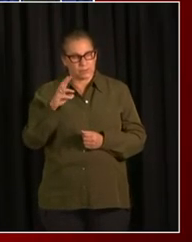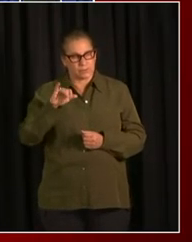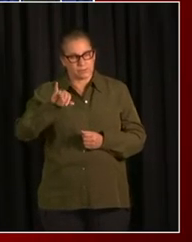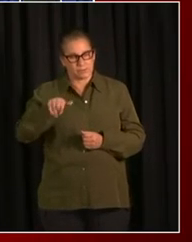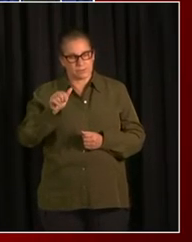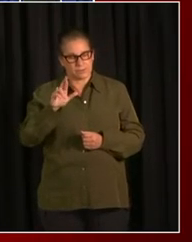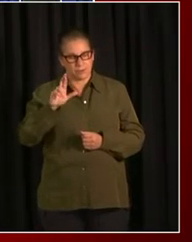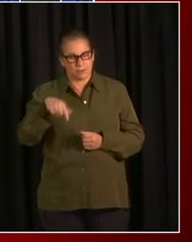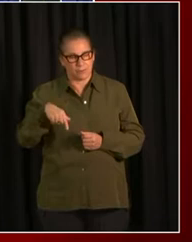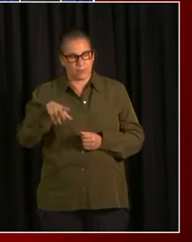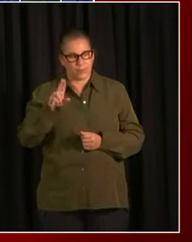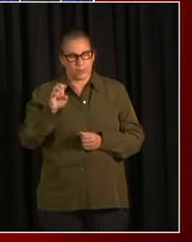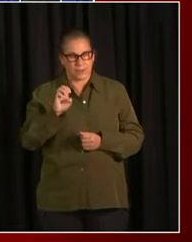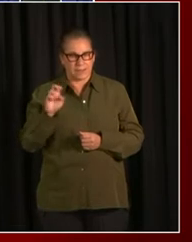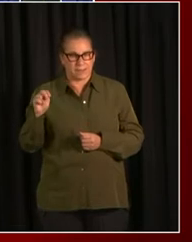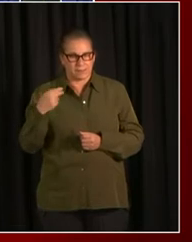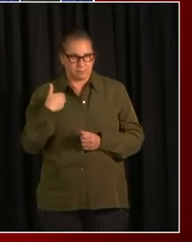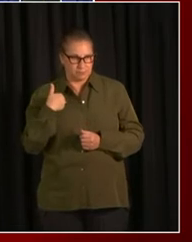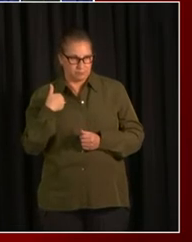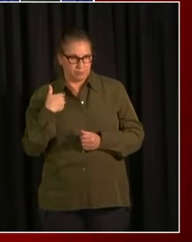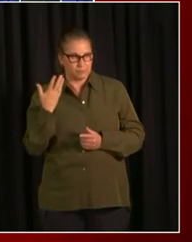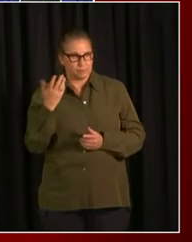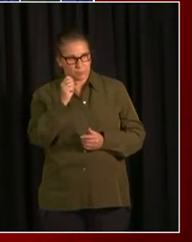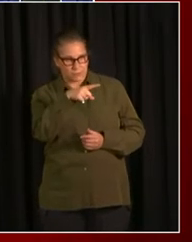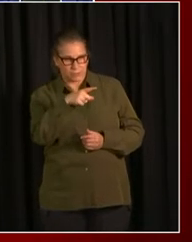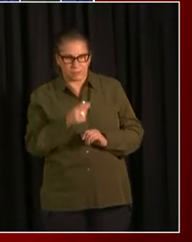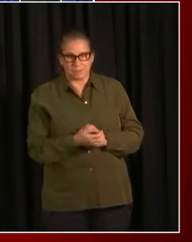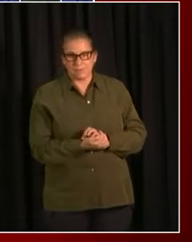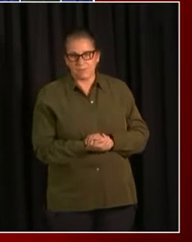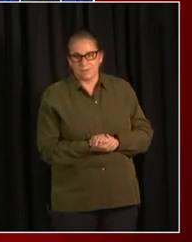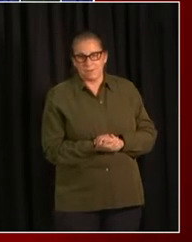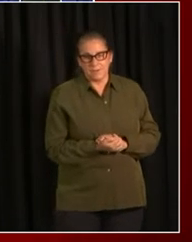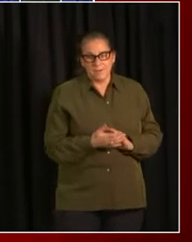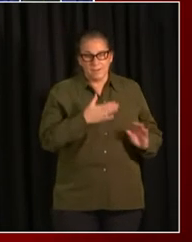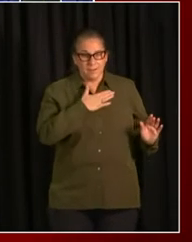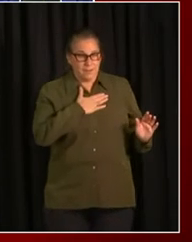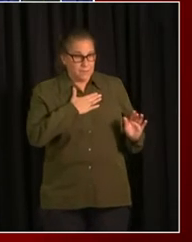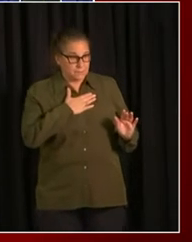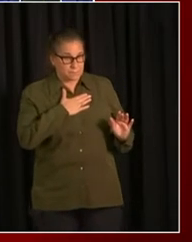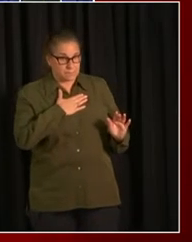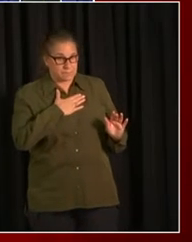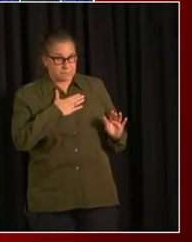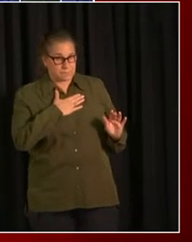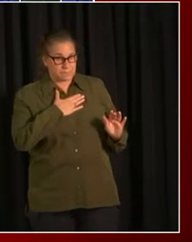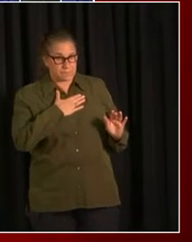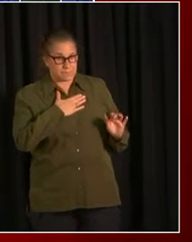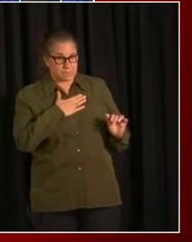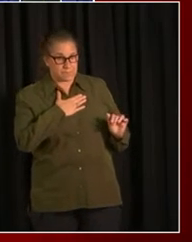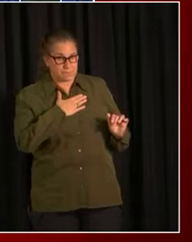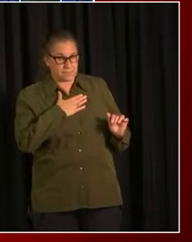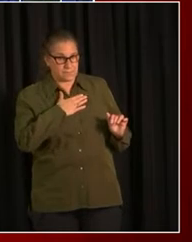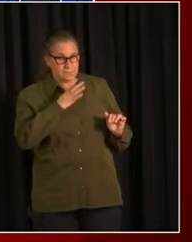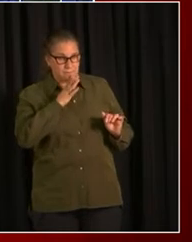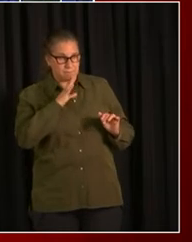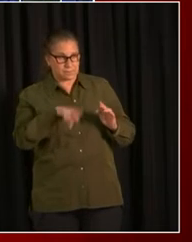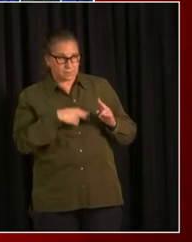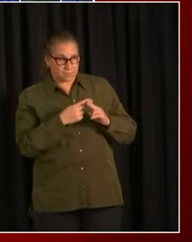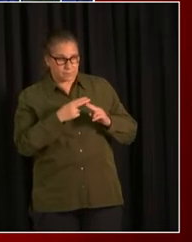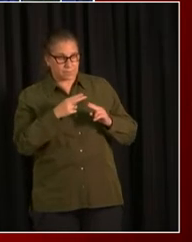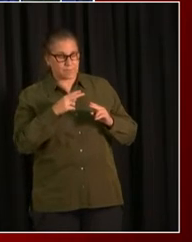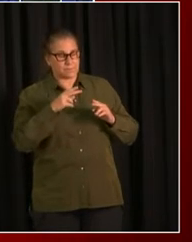My question is regarding gyms in the city, and given that the